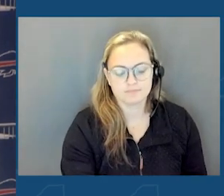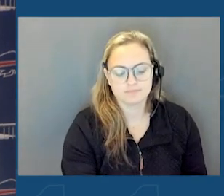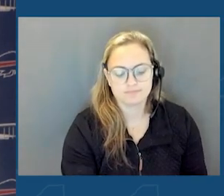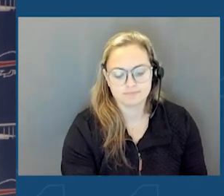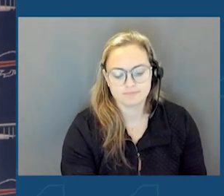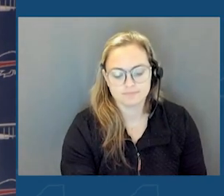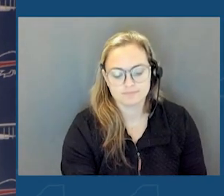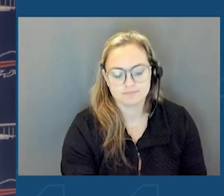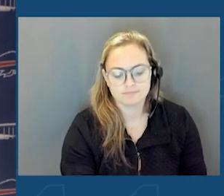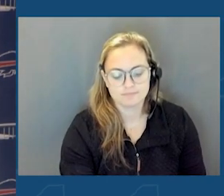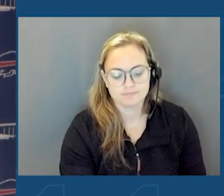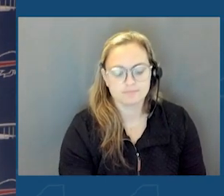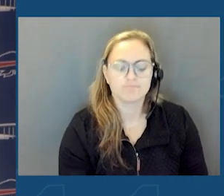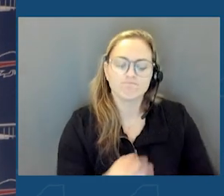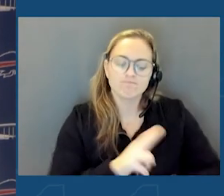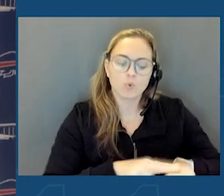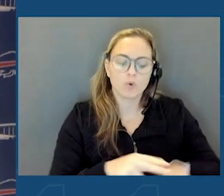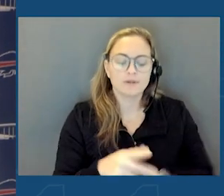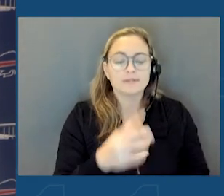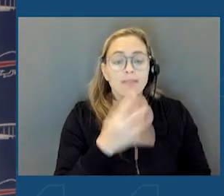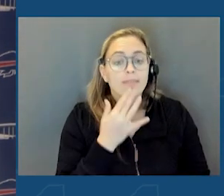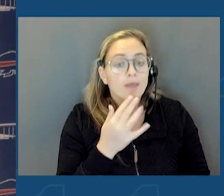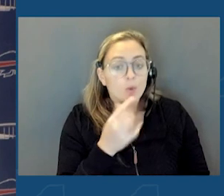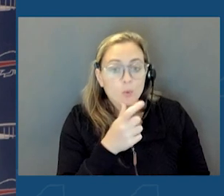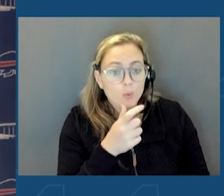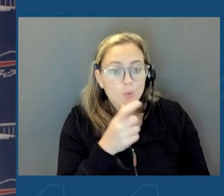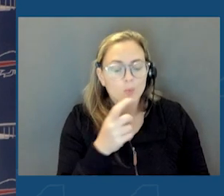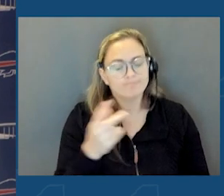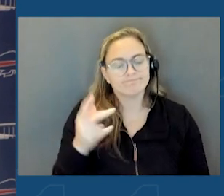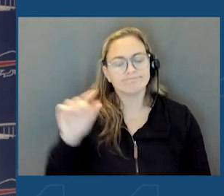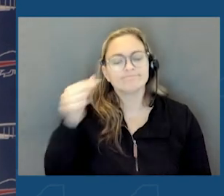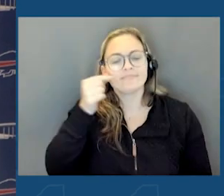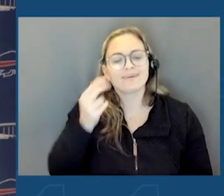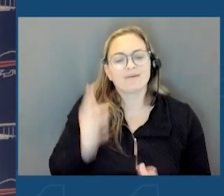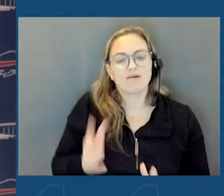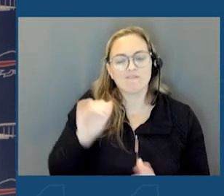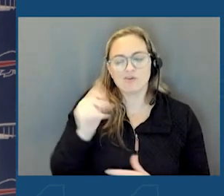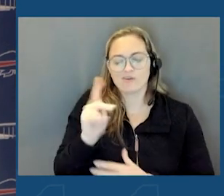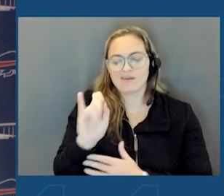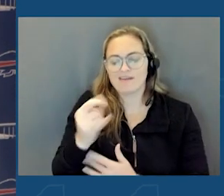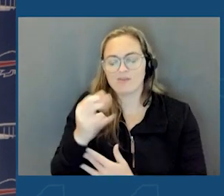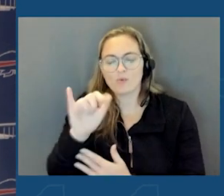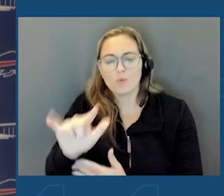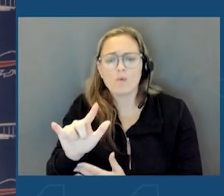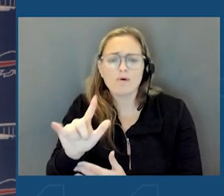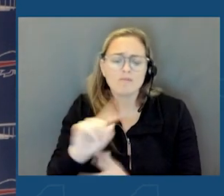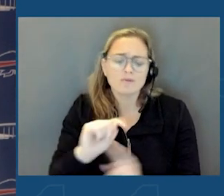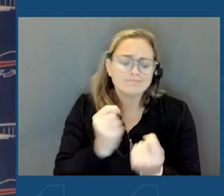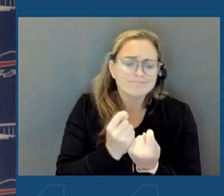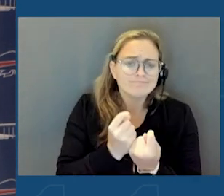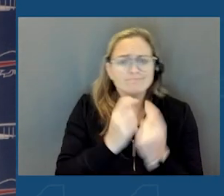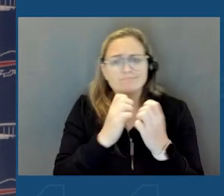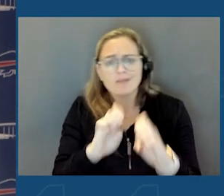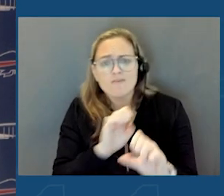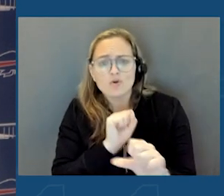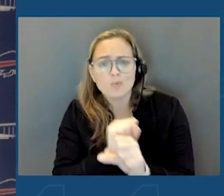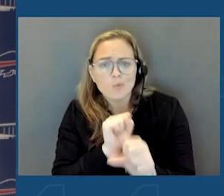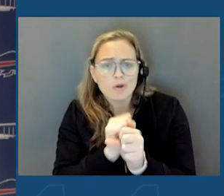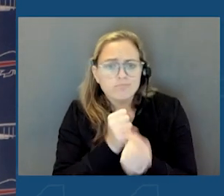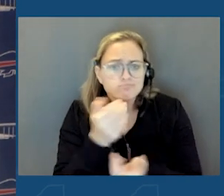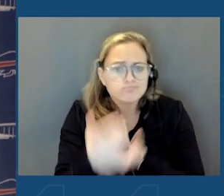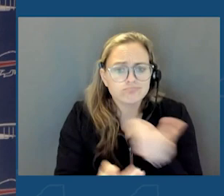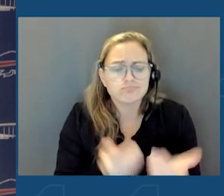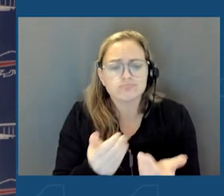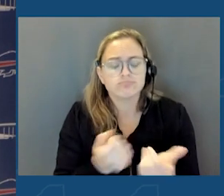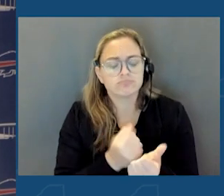Of course, I need to thank Governor Hochul and her team for their incredible work and effort that was put in. The